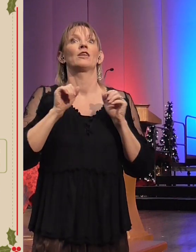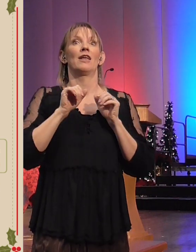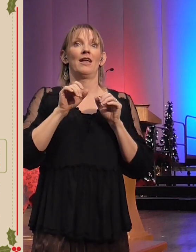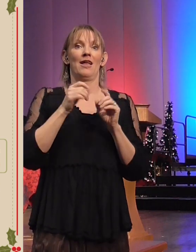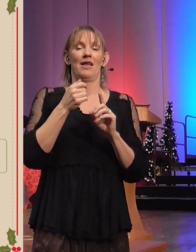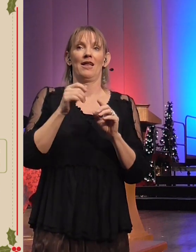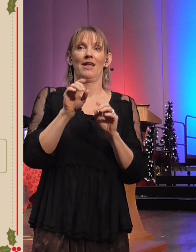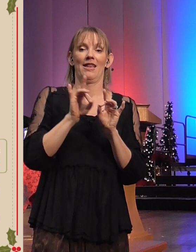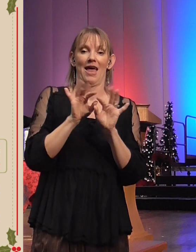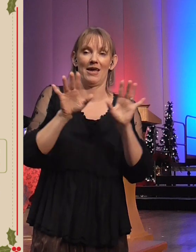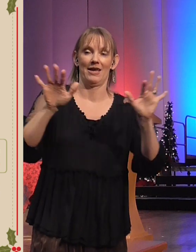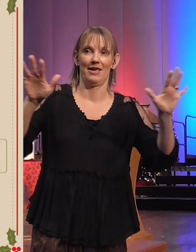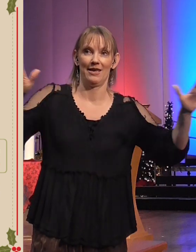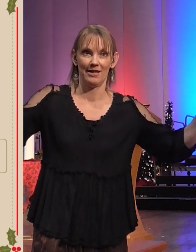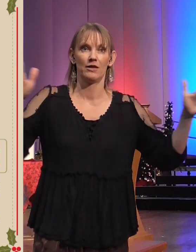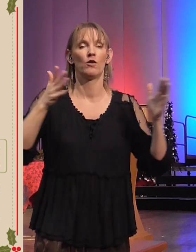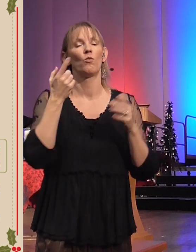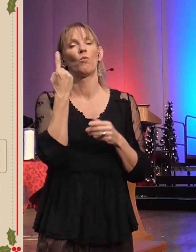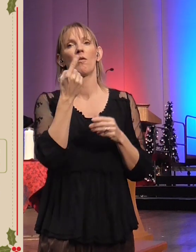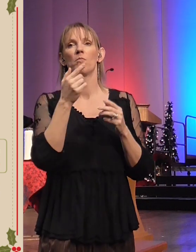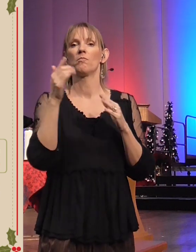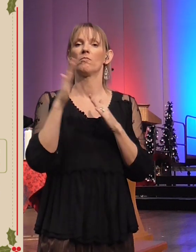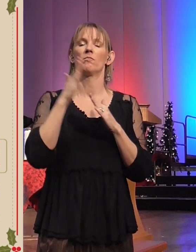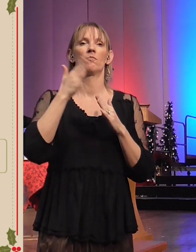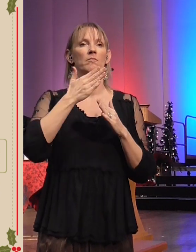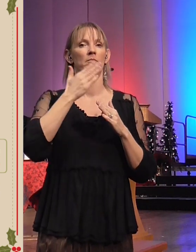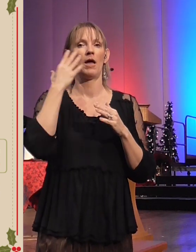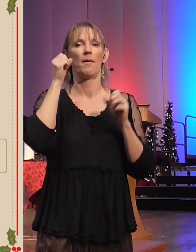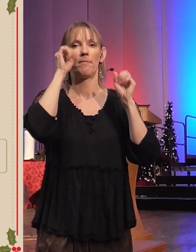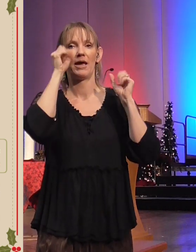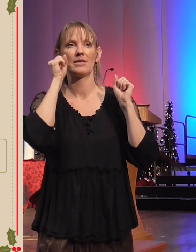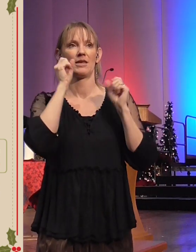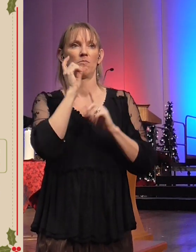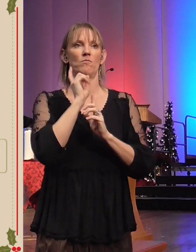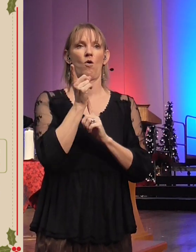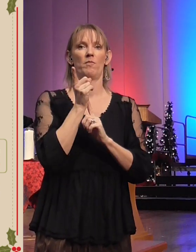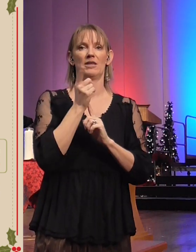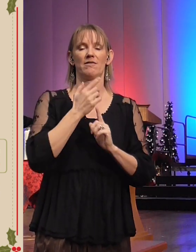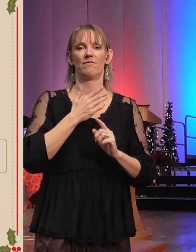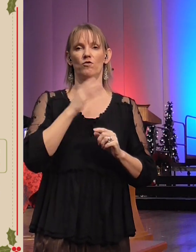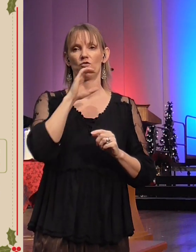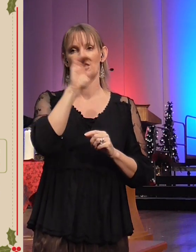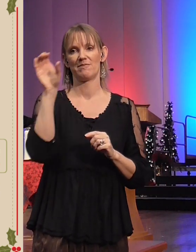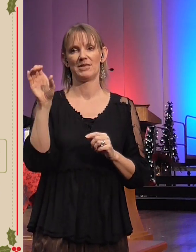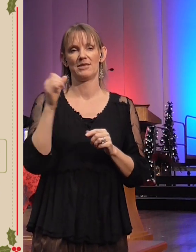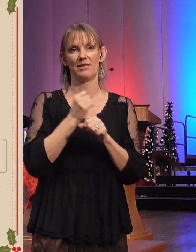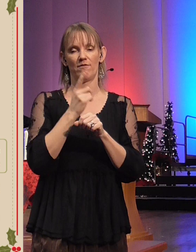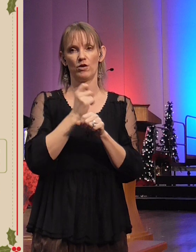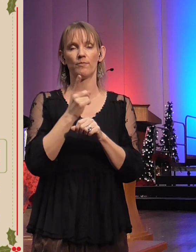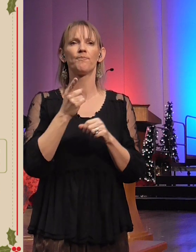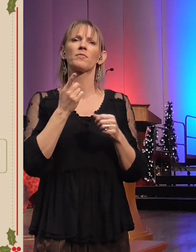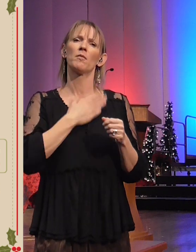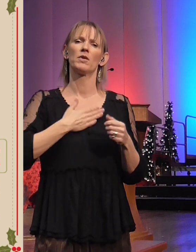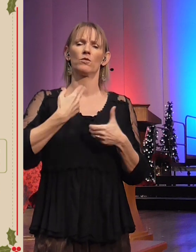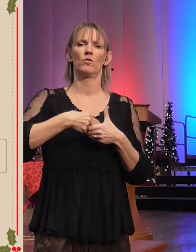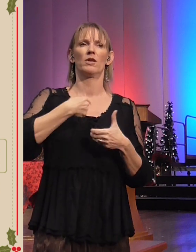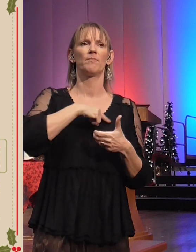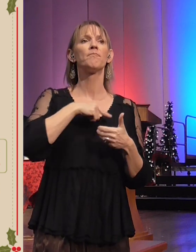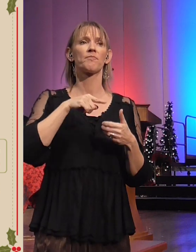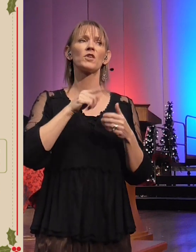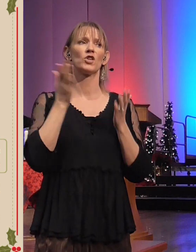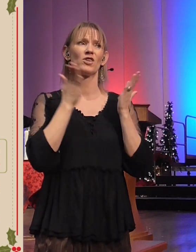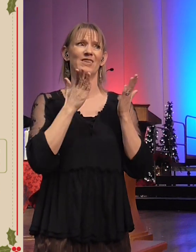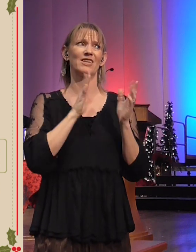the light, and it's one of the most amazing moments of my Christmas every year. So please be with us. And these services are